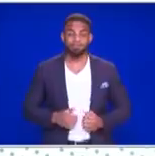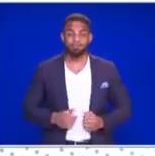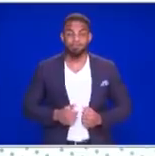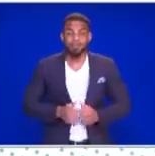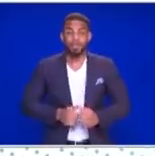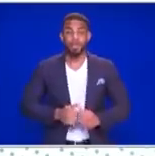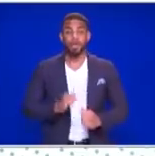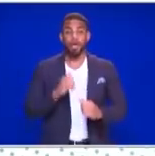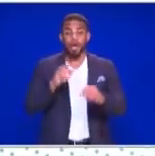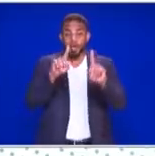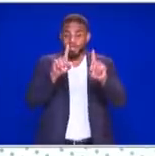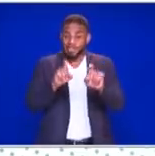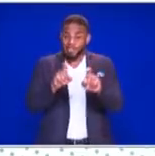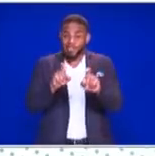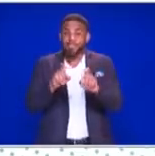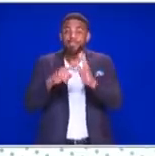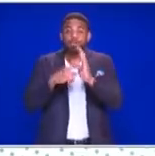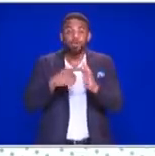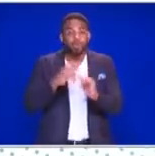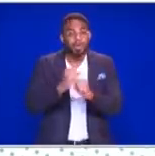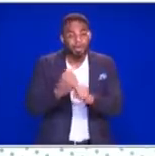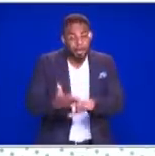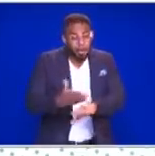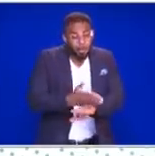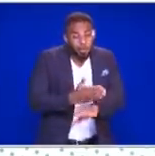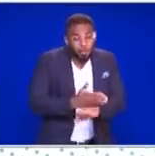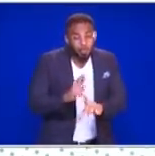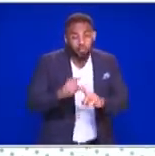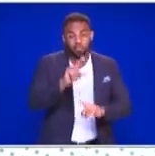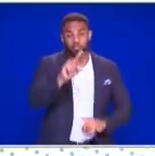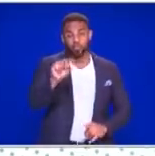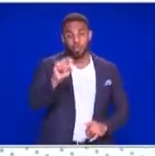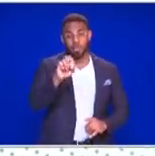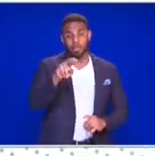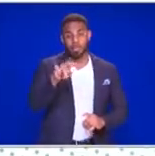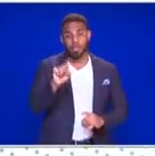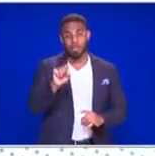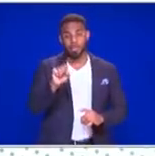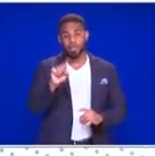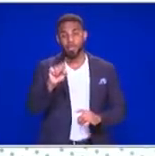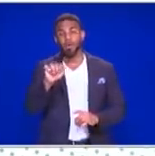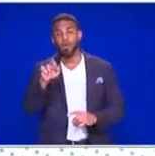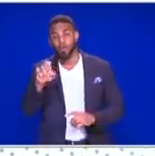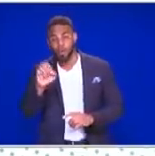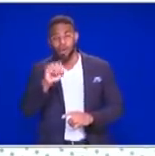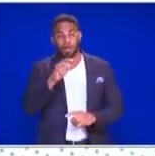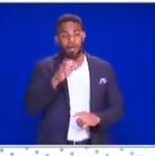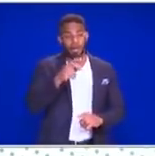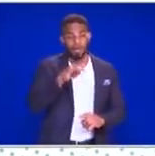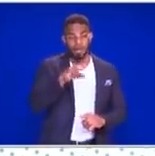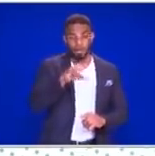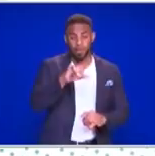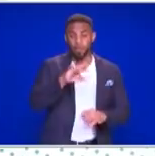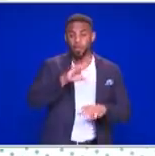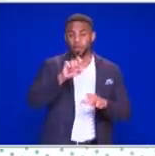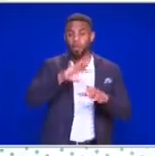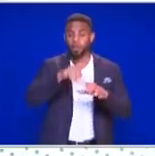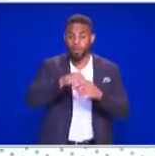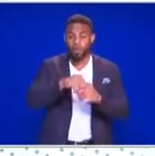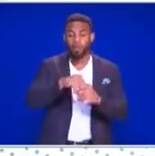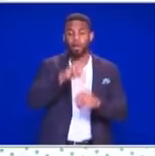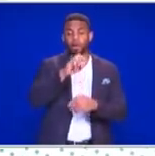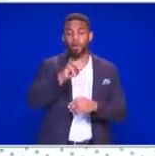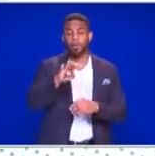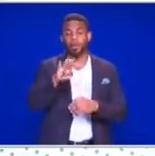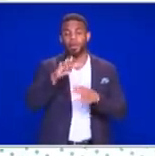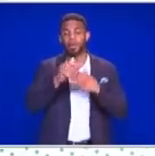Our testing, however, did show that we could make improvements to the 2020 census race and ethnicity questions within the OMB